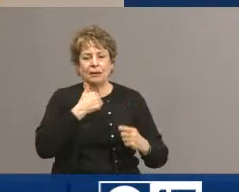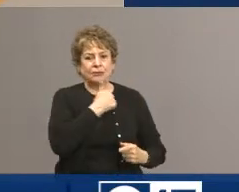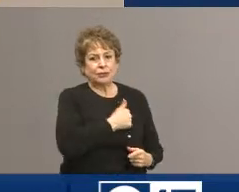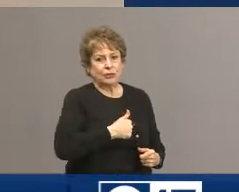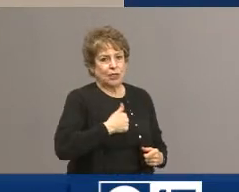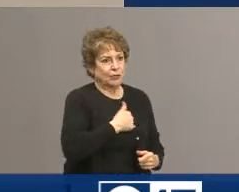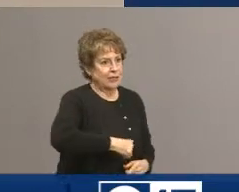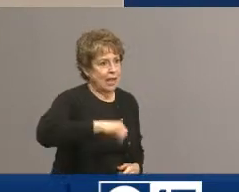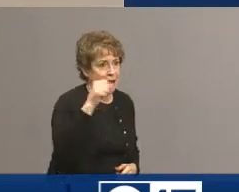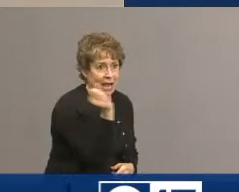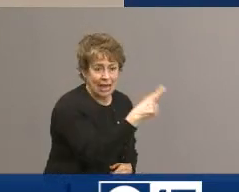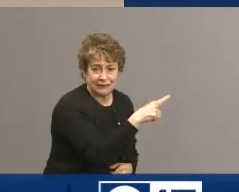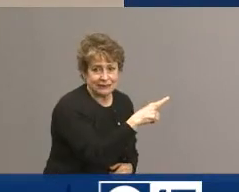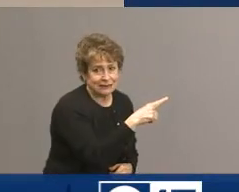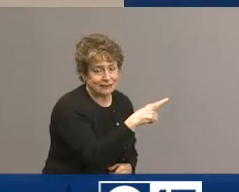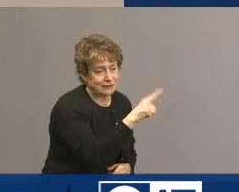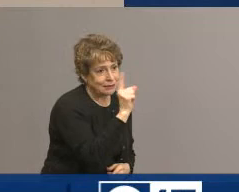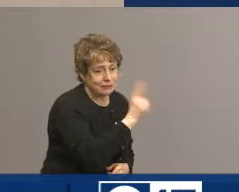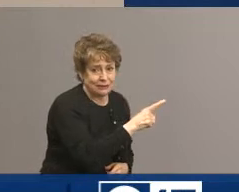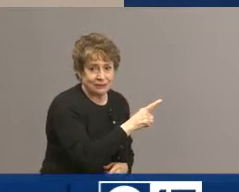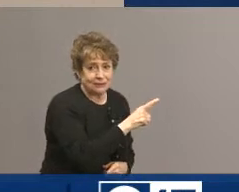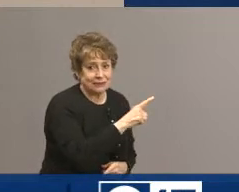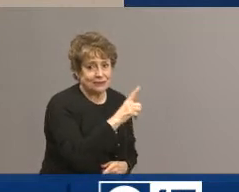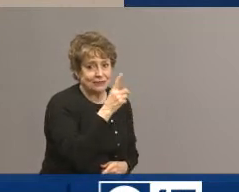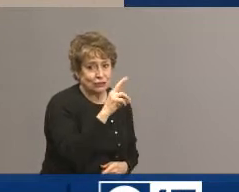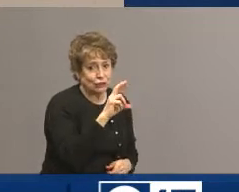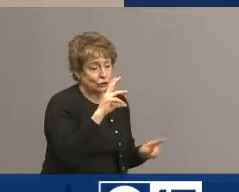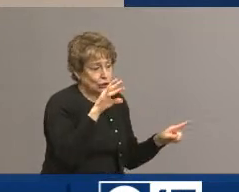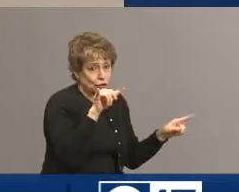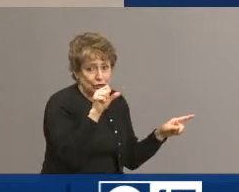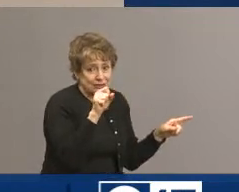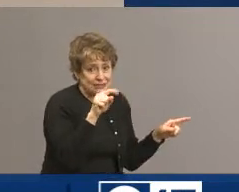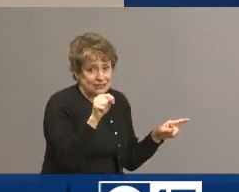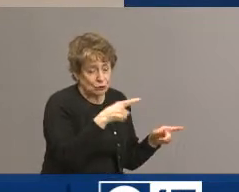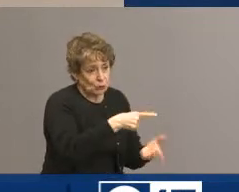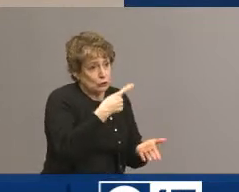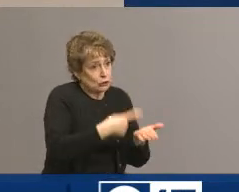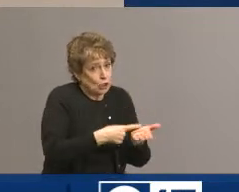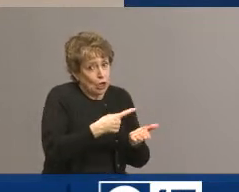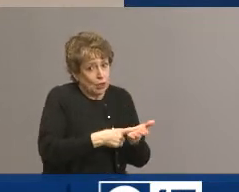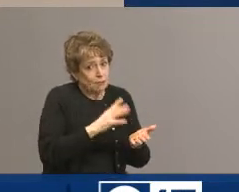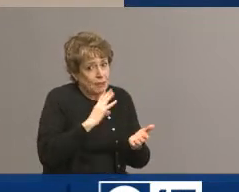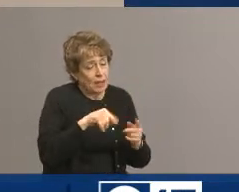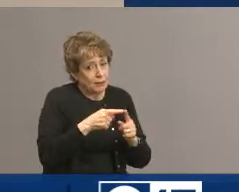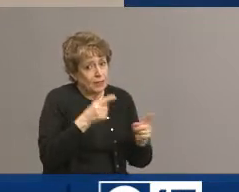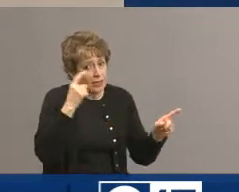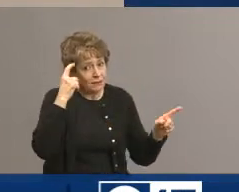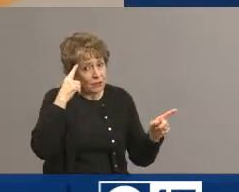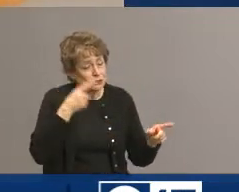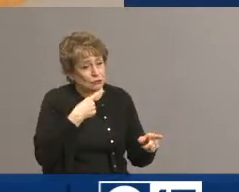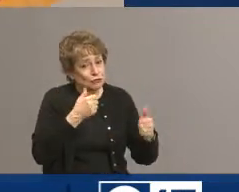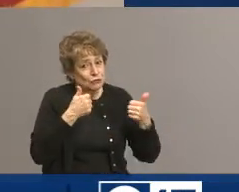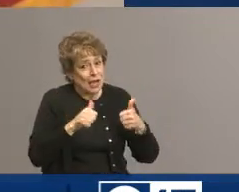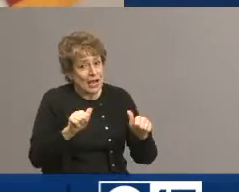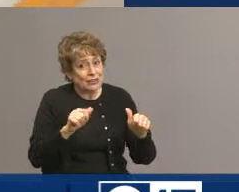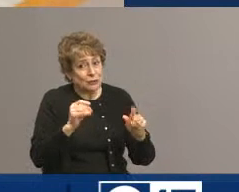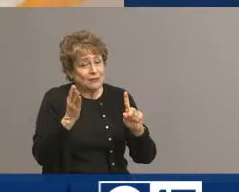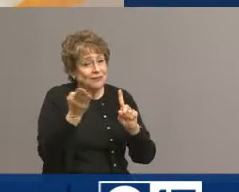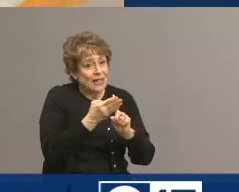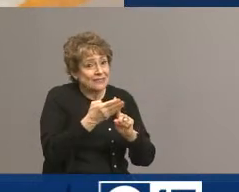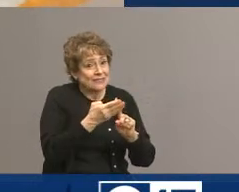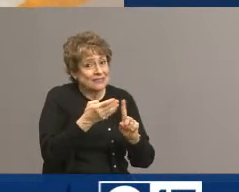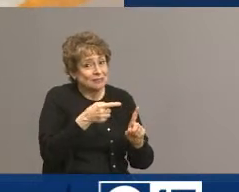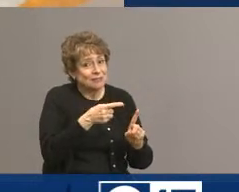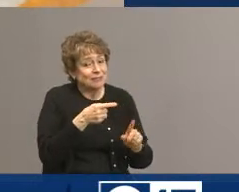mayors and county supervisors to require people in their communities to wear masks earlier on? So we've